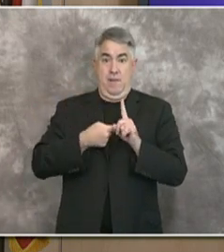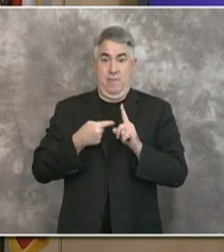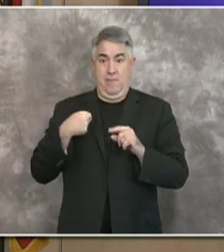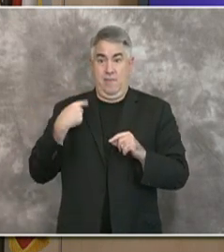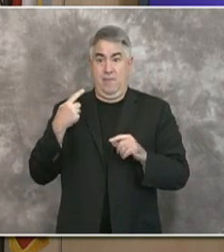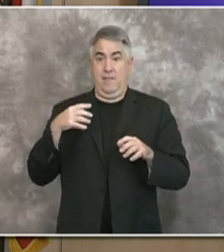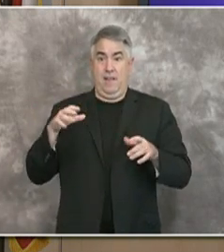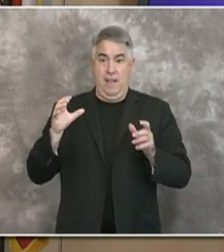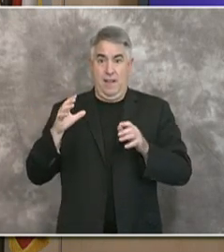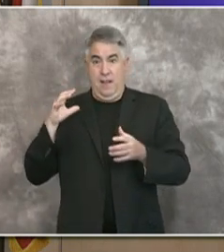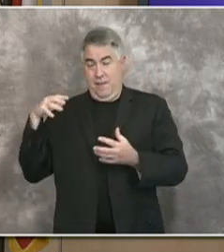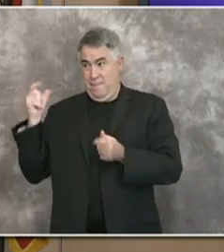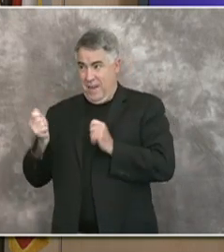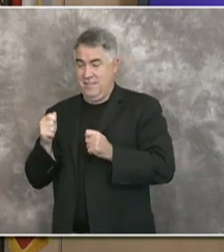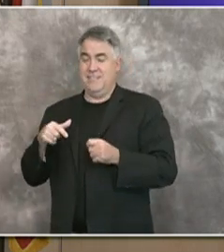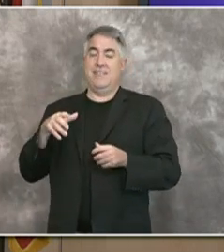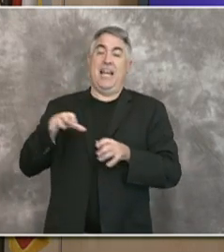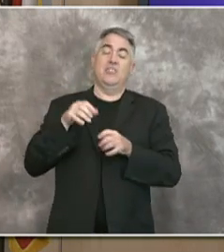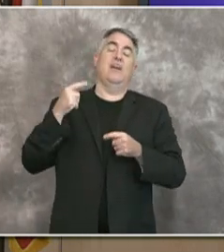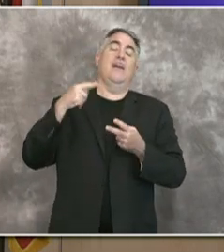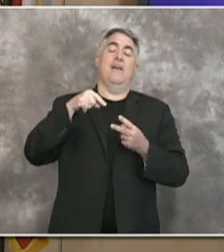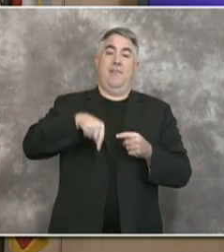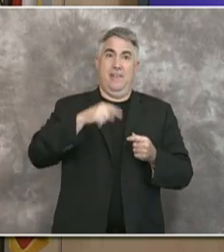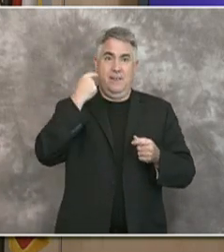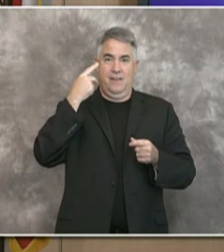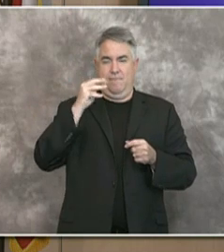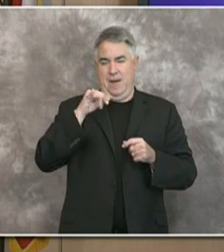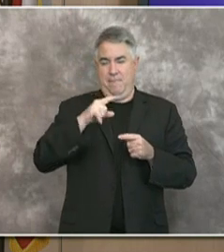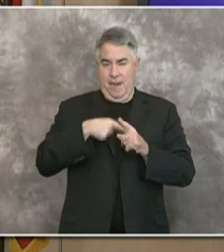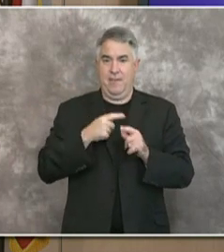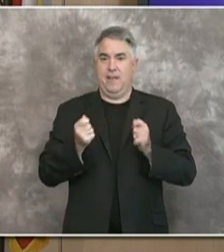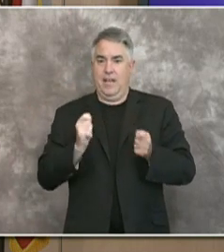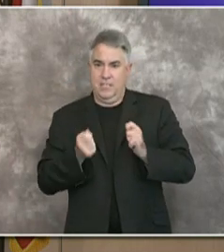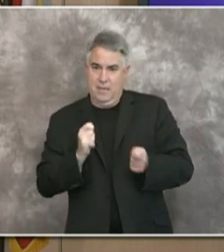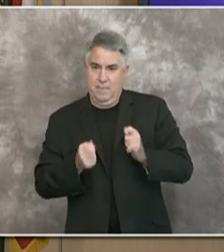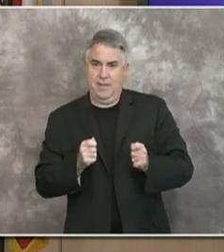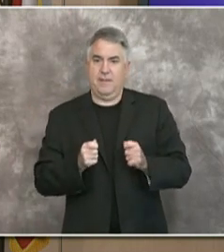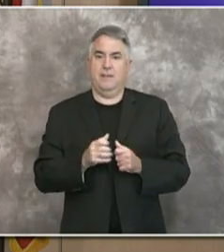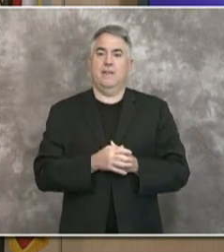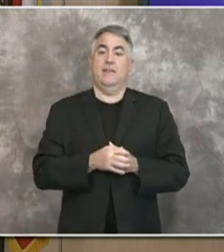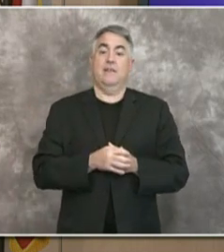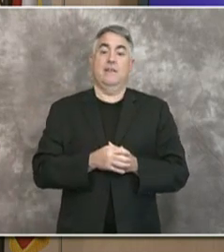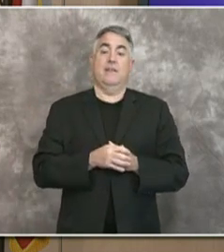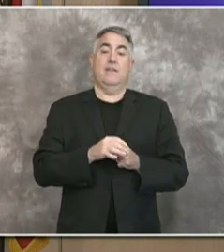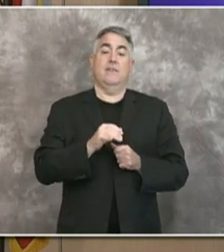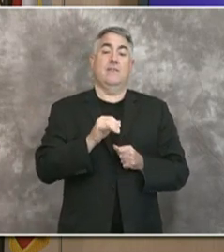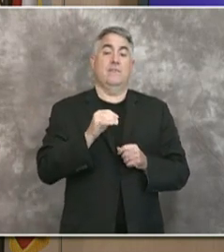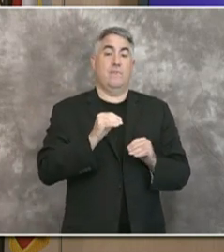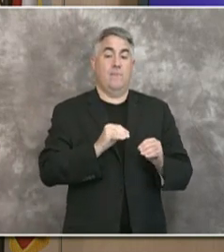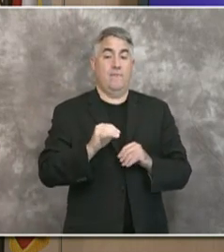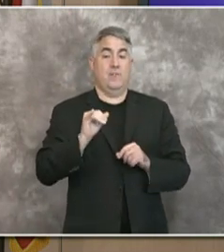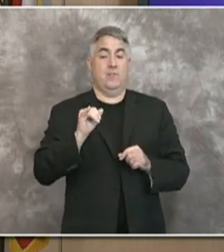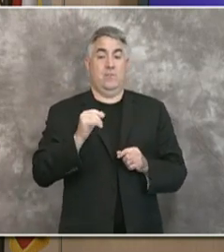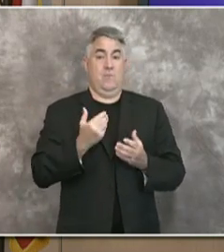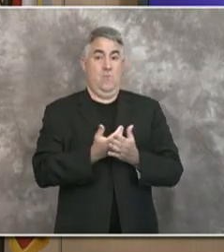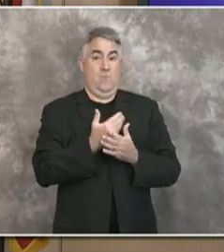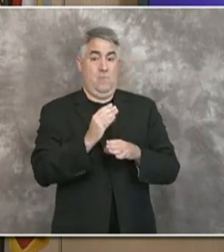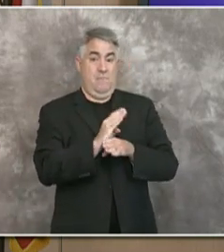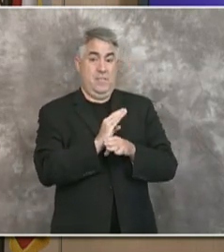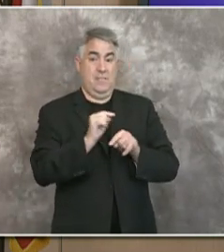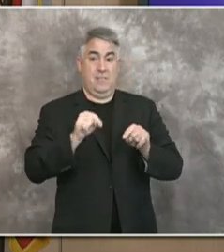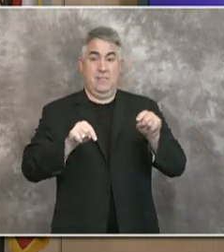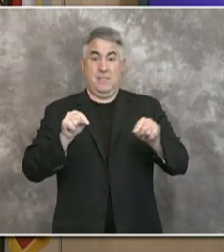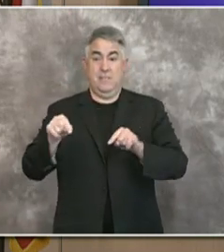month of adapting, and as we continue to open up more sectors of our economy and as we continue to move into some of these new entities, it is